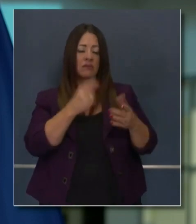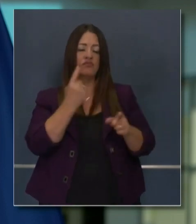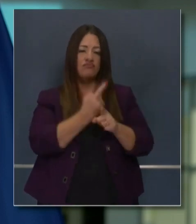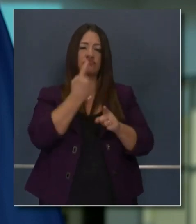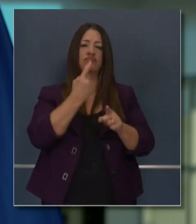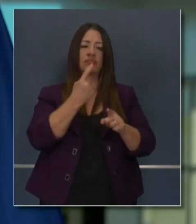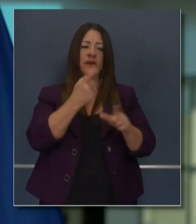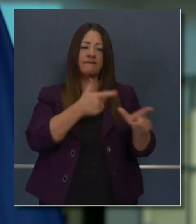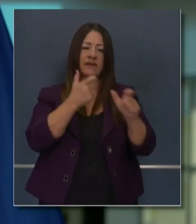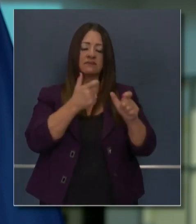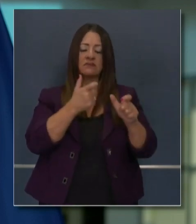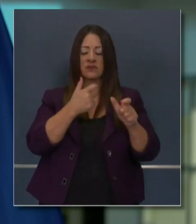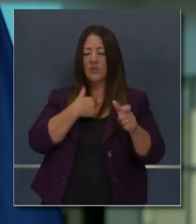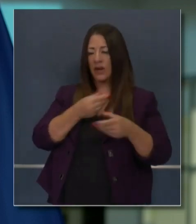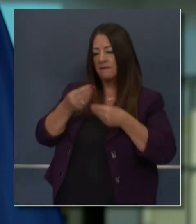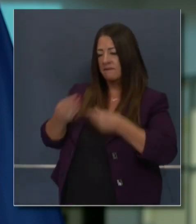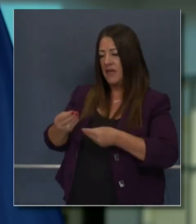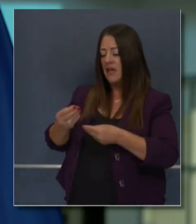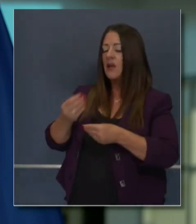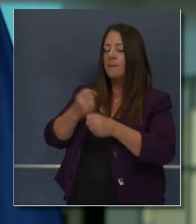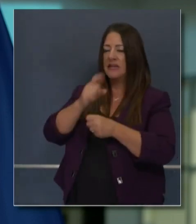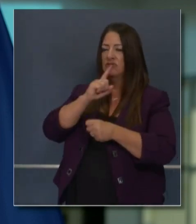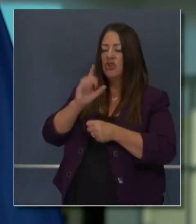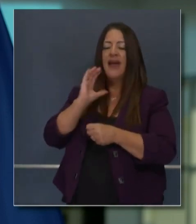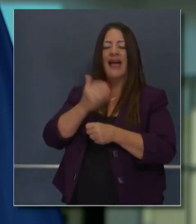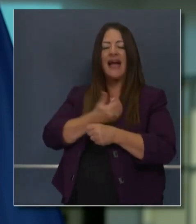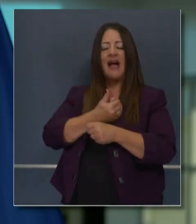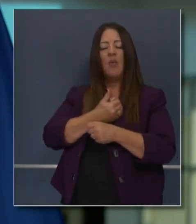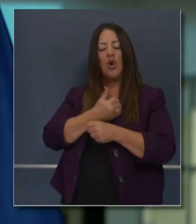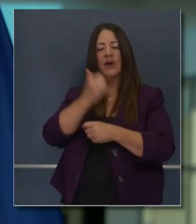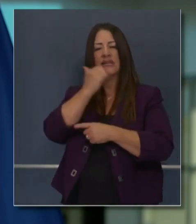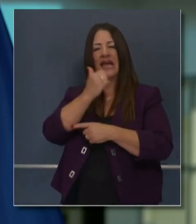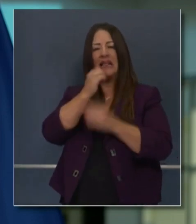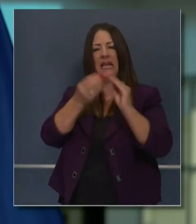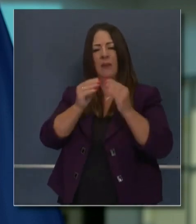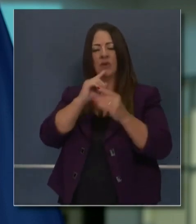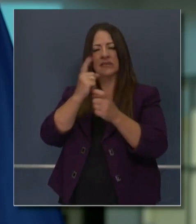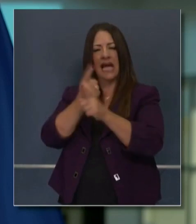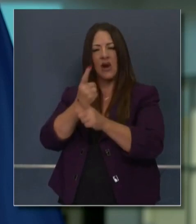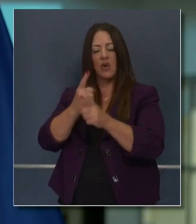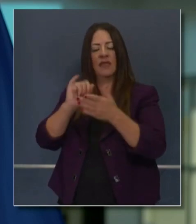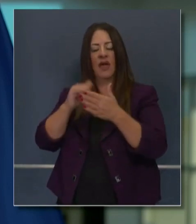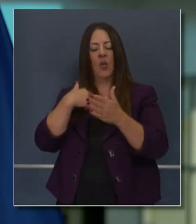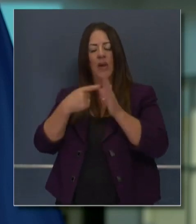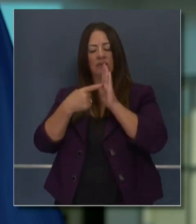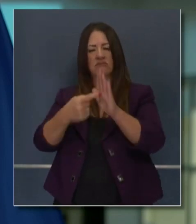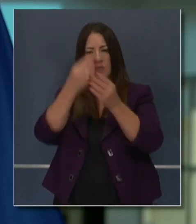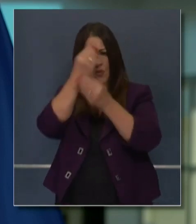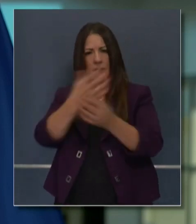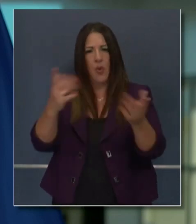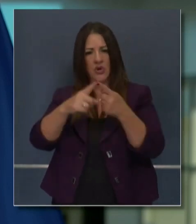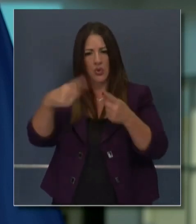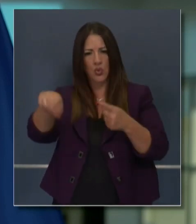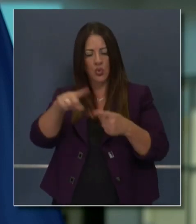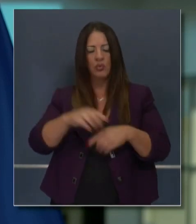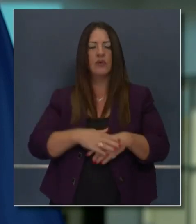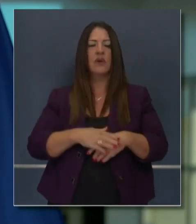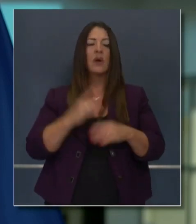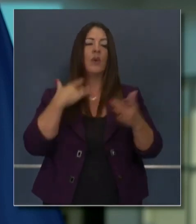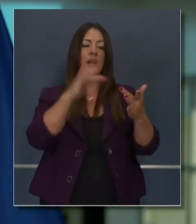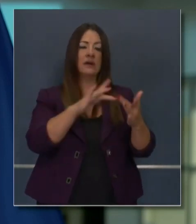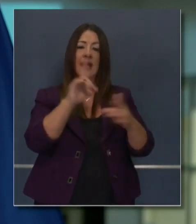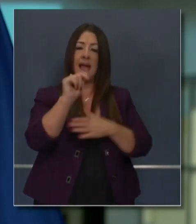way affect our numbers. We did with Los Angeles County, spent quite a bit of time over the last week working